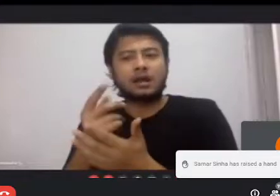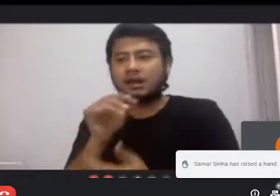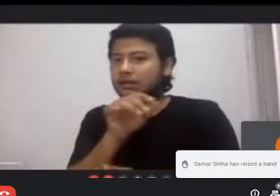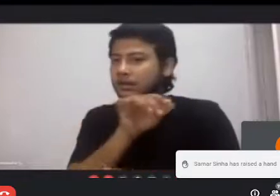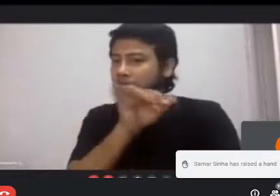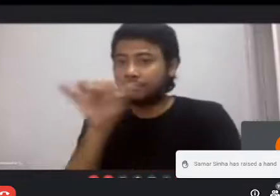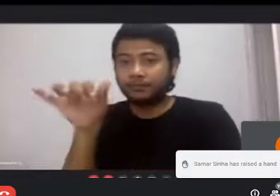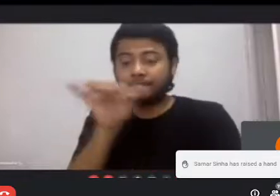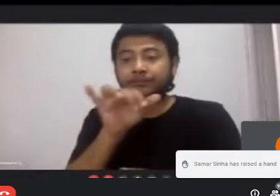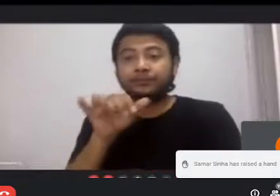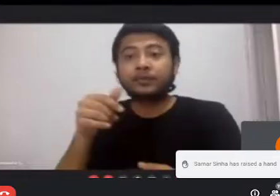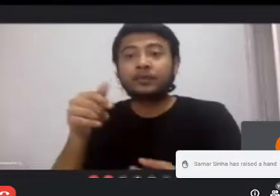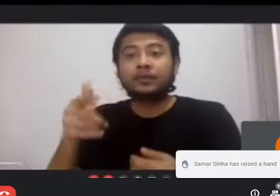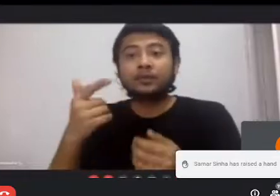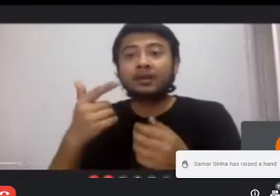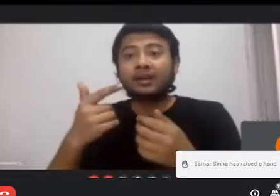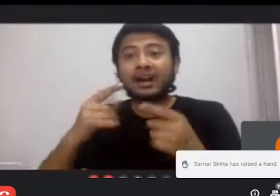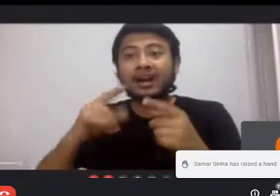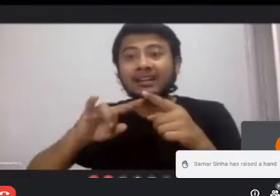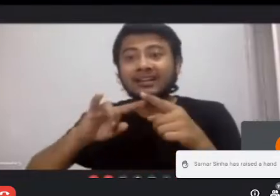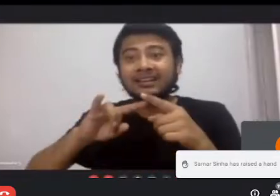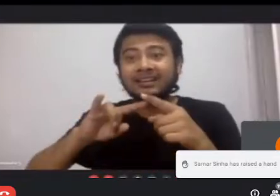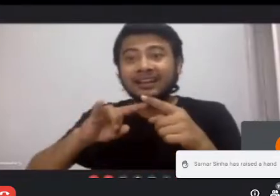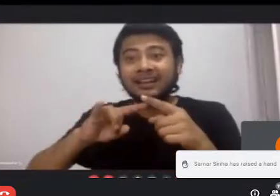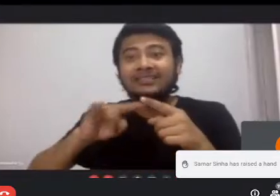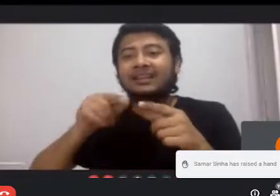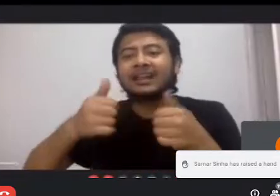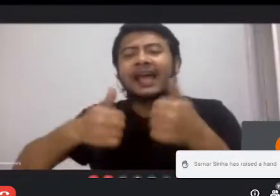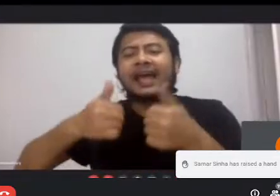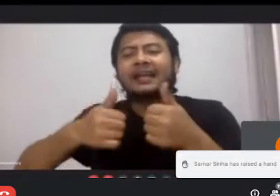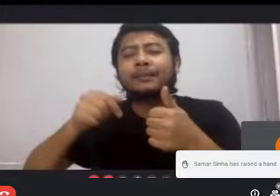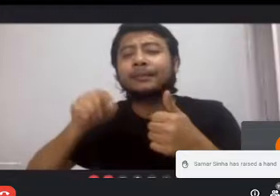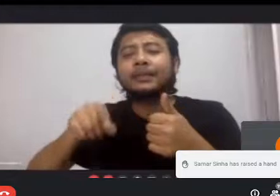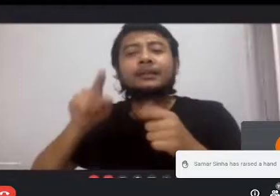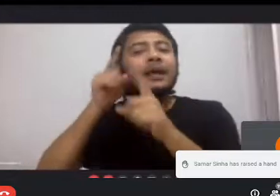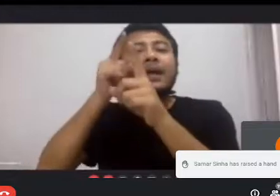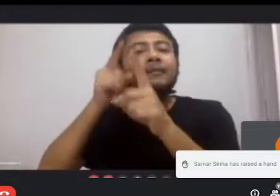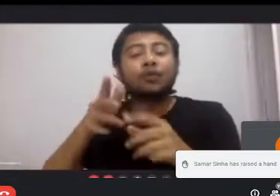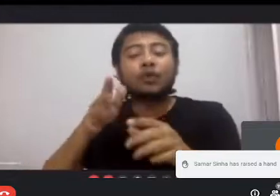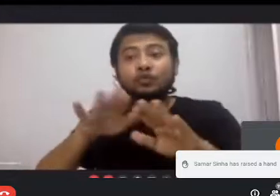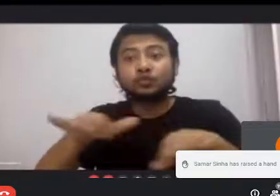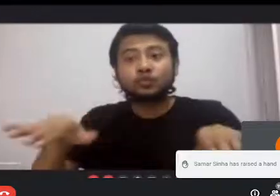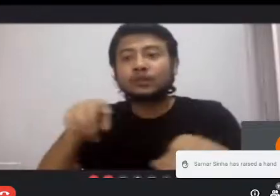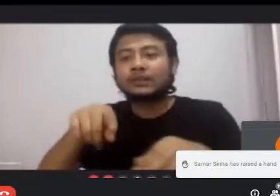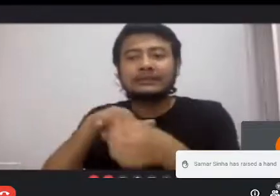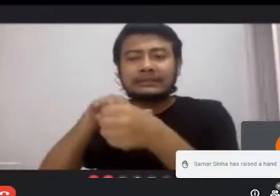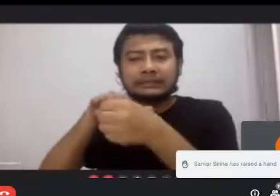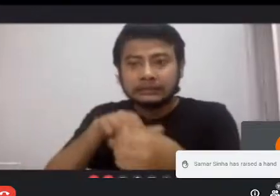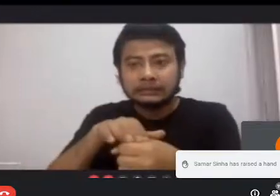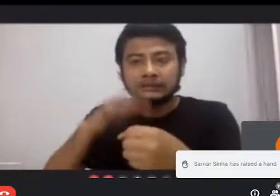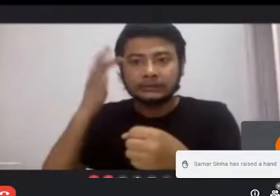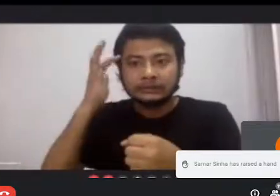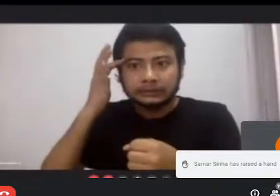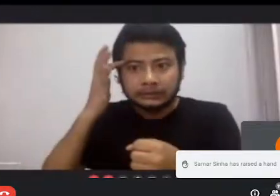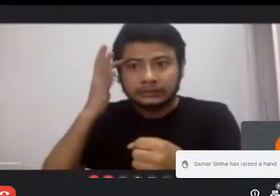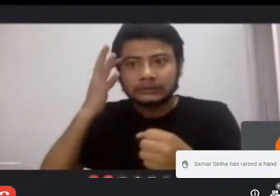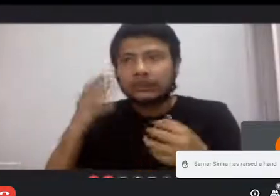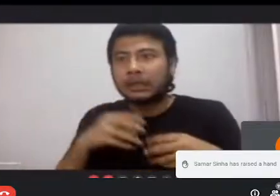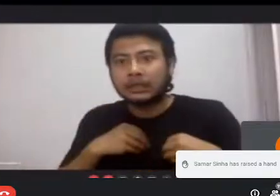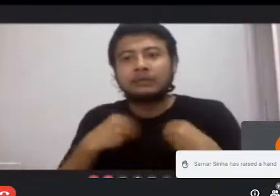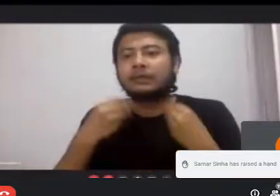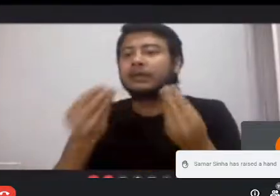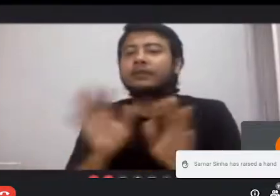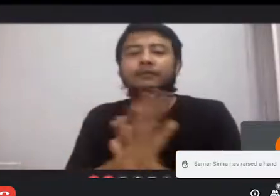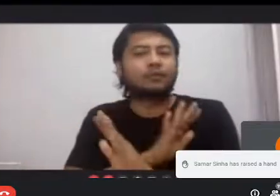give pressure to the children, and don't just have right and